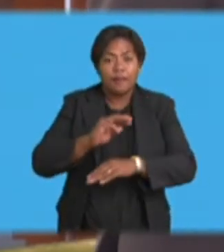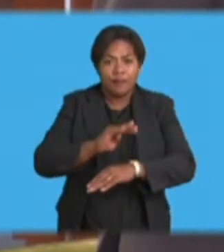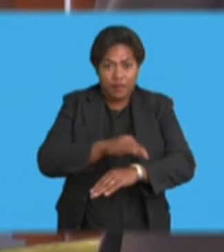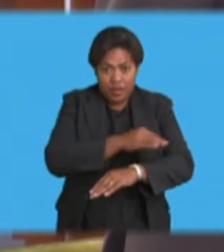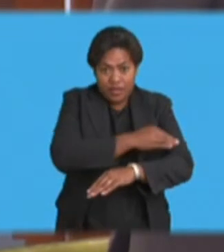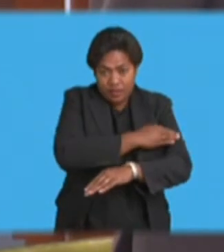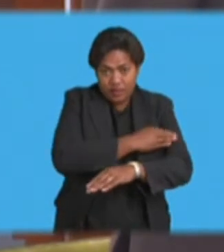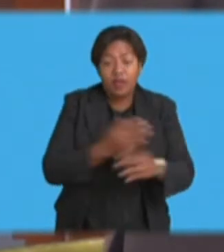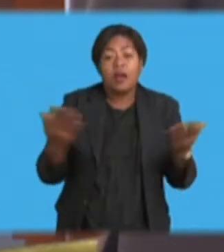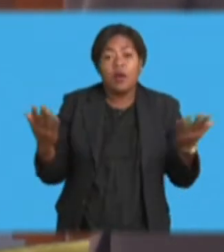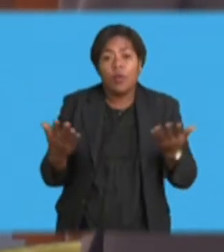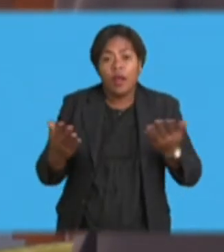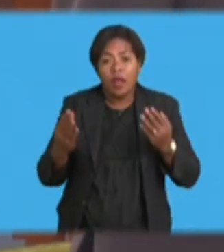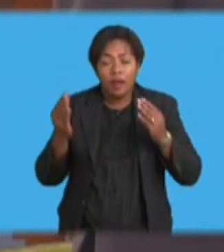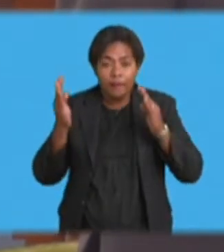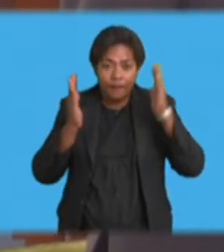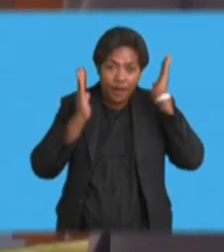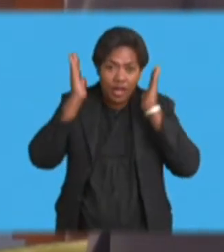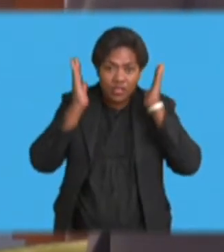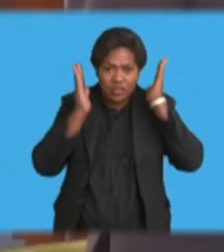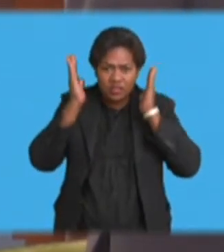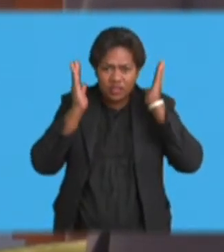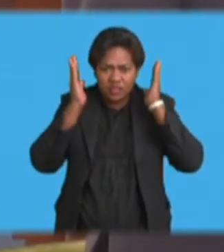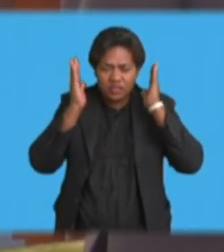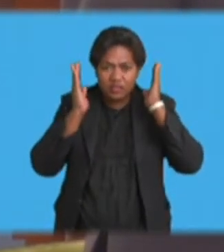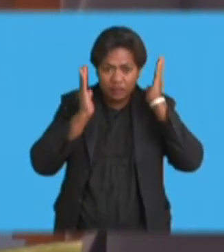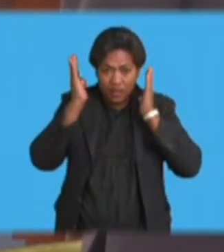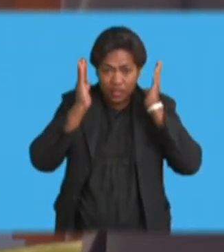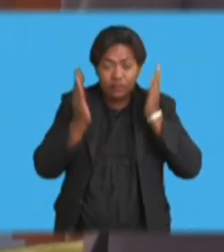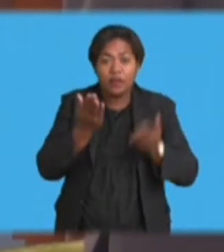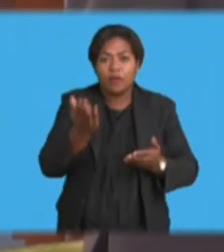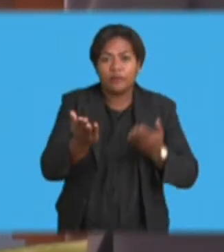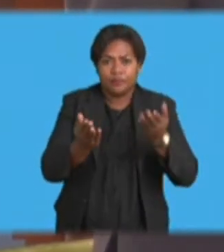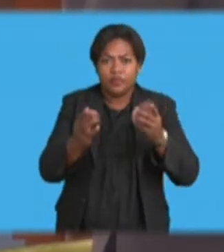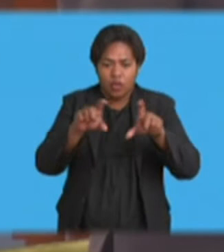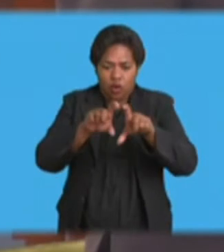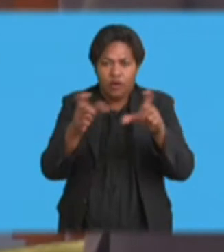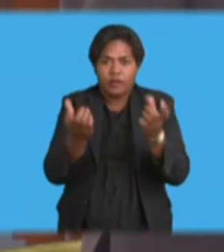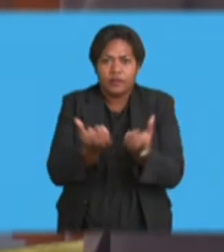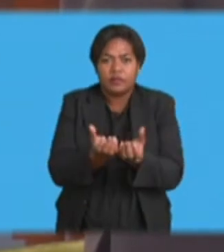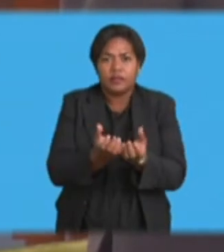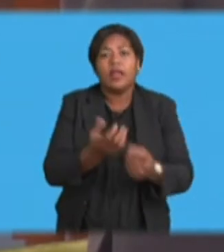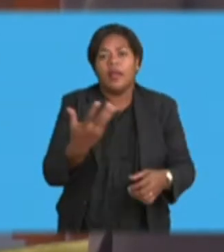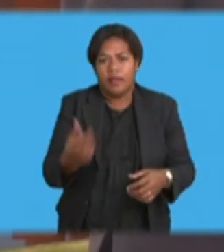Malaysia, was awarded the contract for the construction of the government's new multi-purpose vessel.